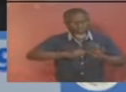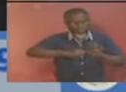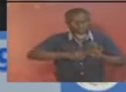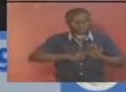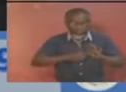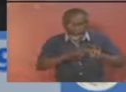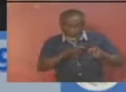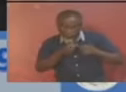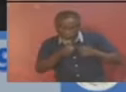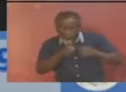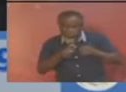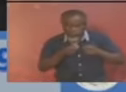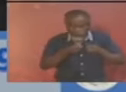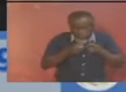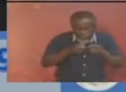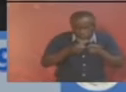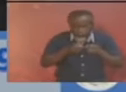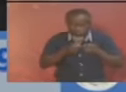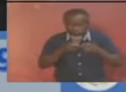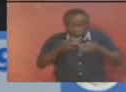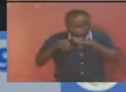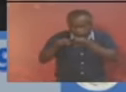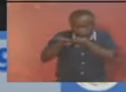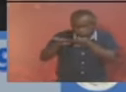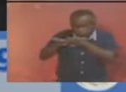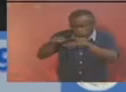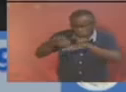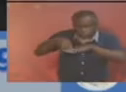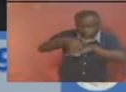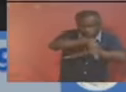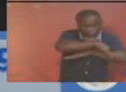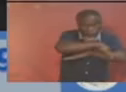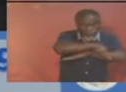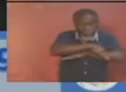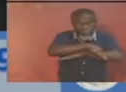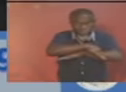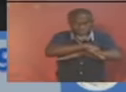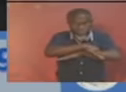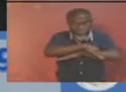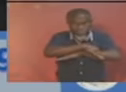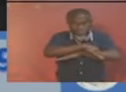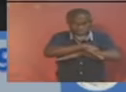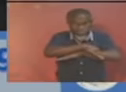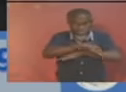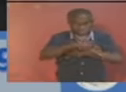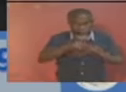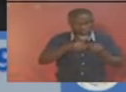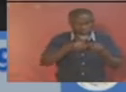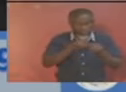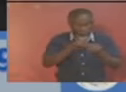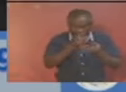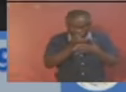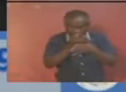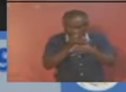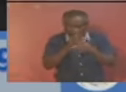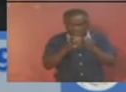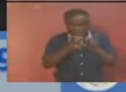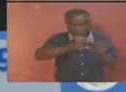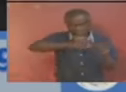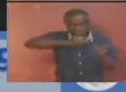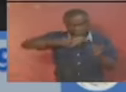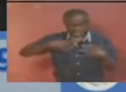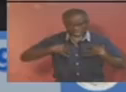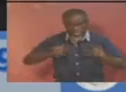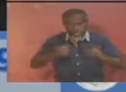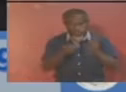the pandemic, we closed our borders, and then we implemented, public health measures of masking and social distancing